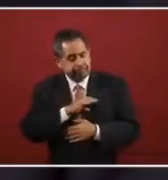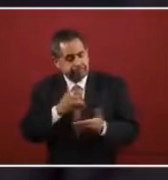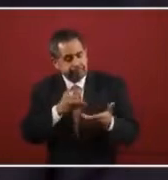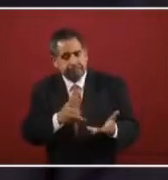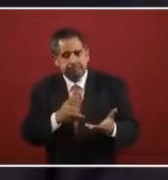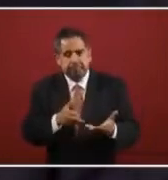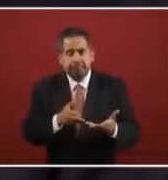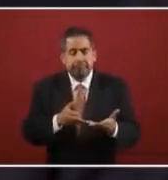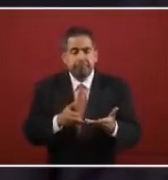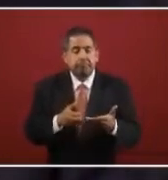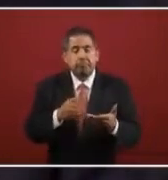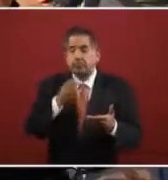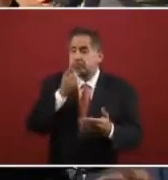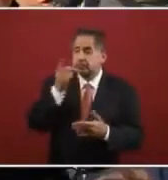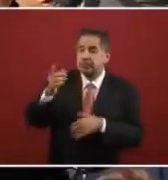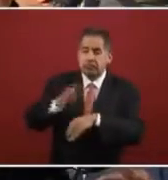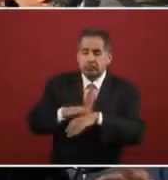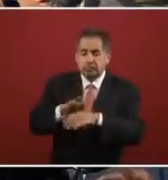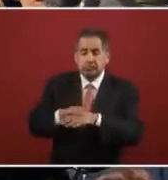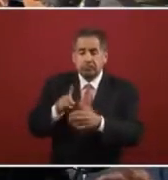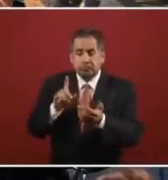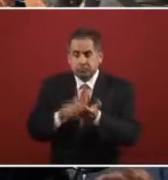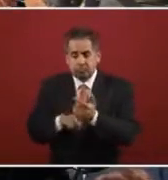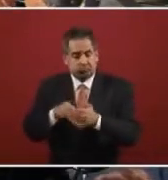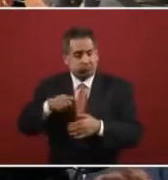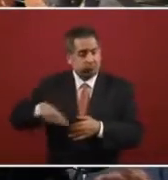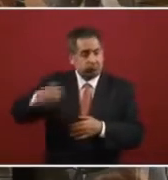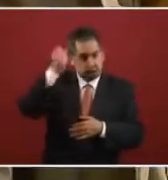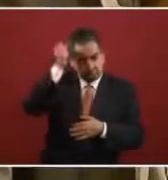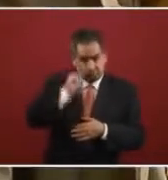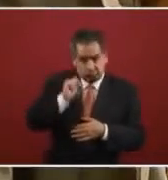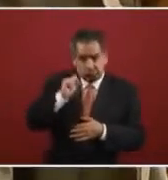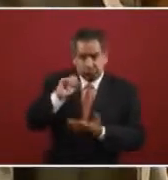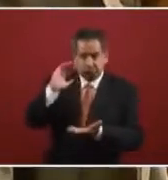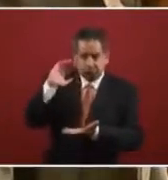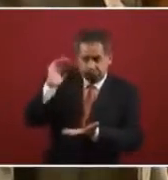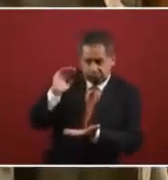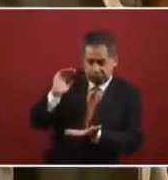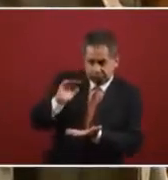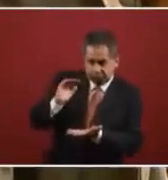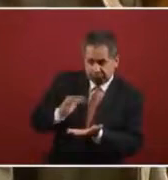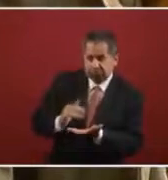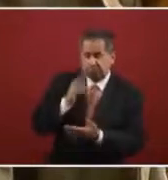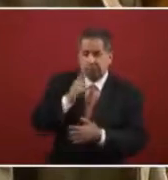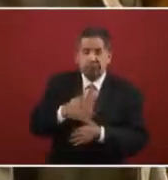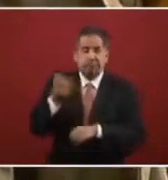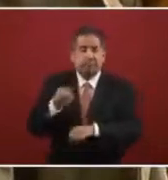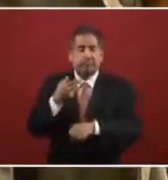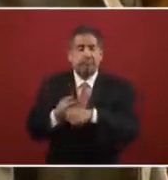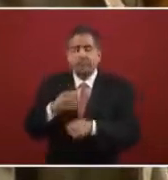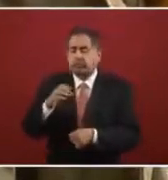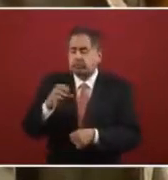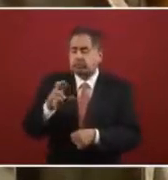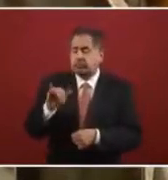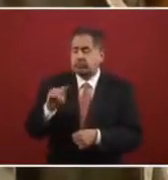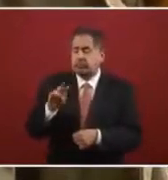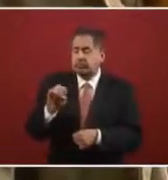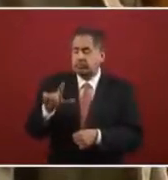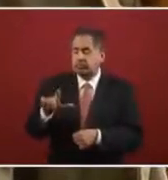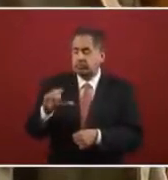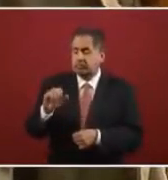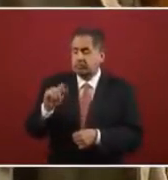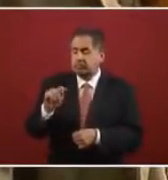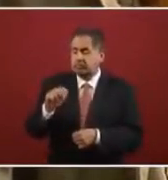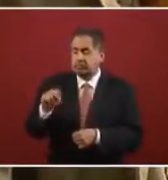to you and Déjeme thank decirle you. que tenemos la baja de Sinaloa en la And, violencia. and we have the lowering of violence, Y conjunto